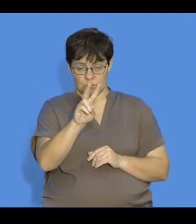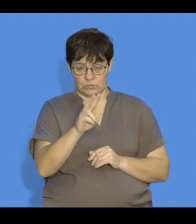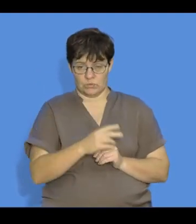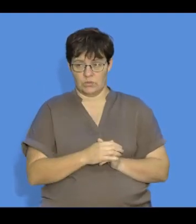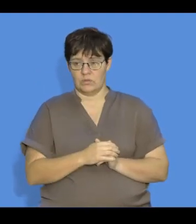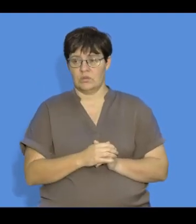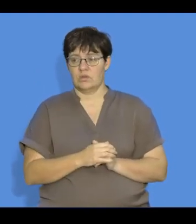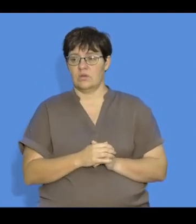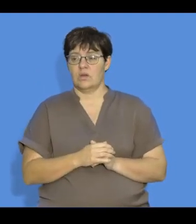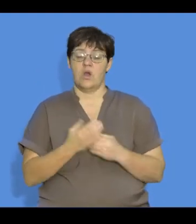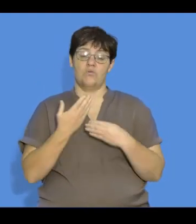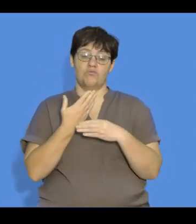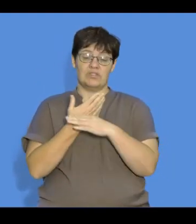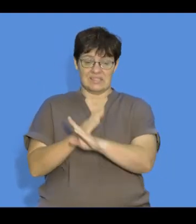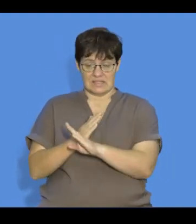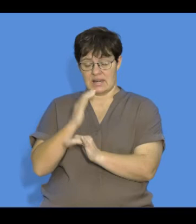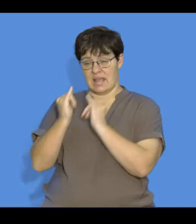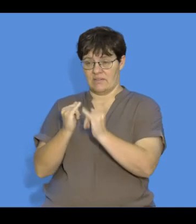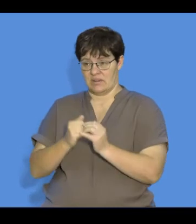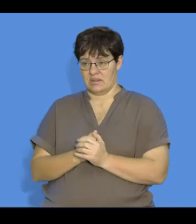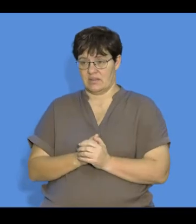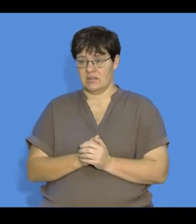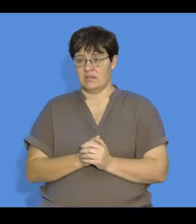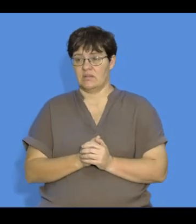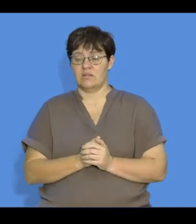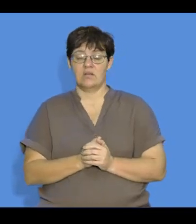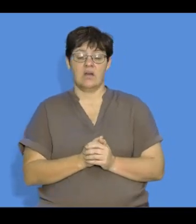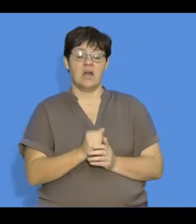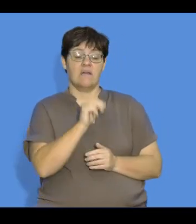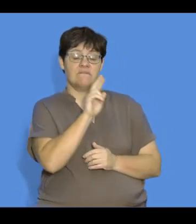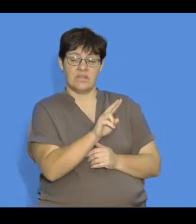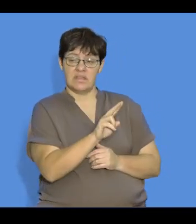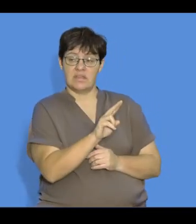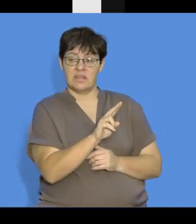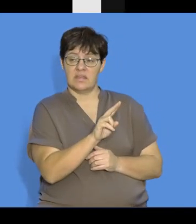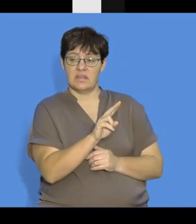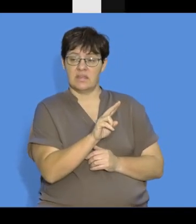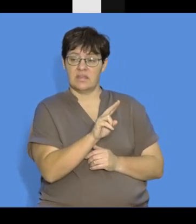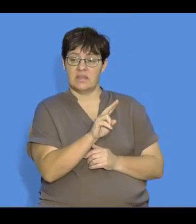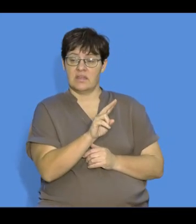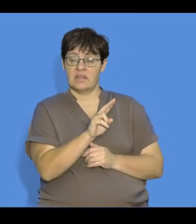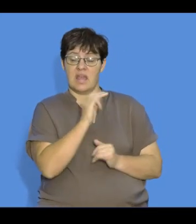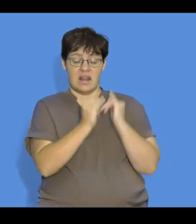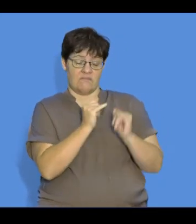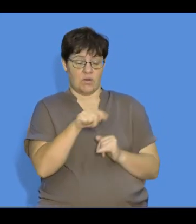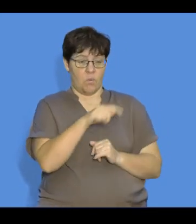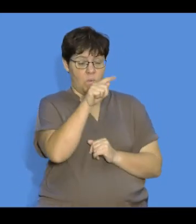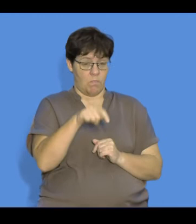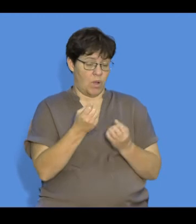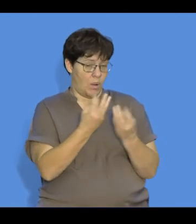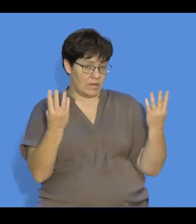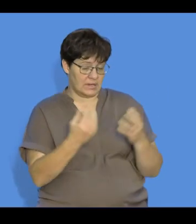11. Okay, so what is the voltage across the 11 ohm? It's equals to, if we go to our calculator